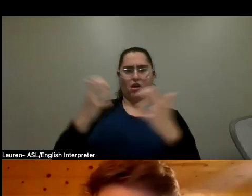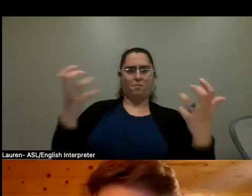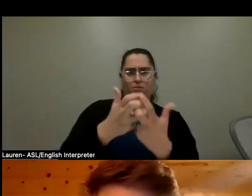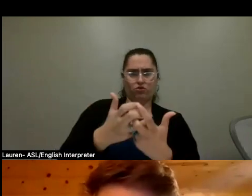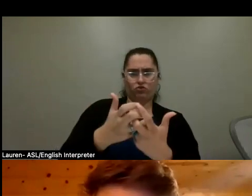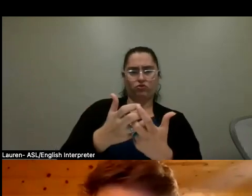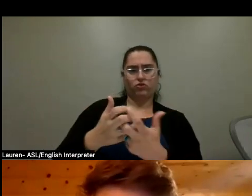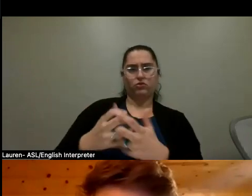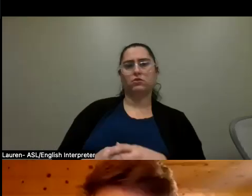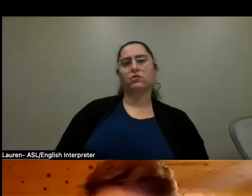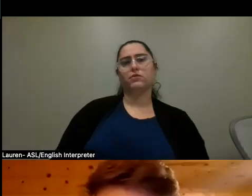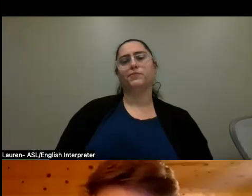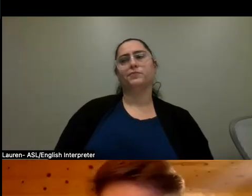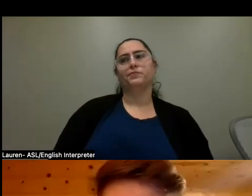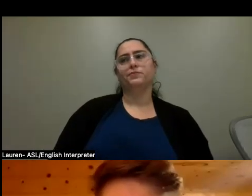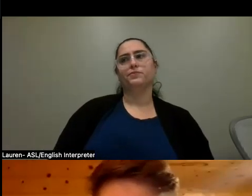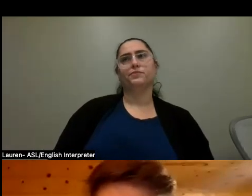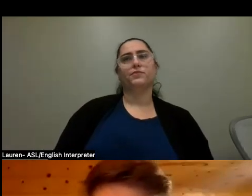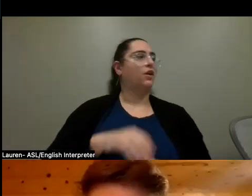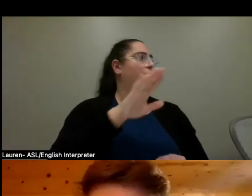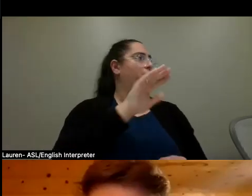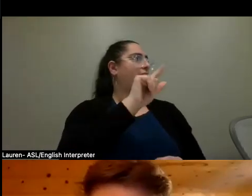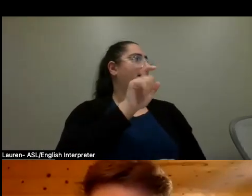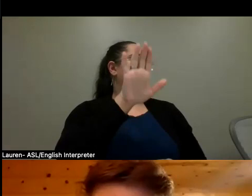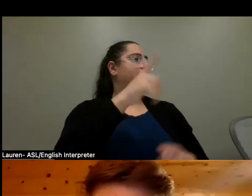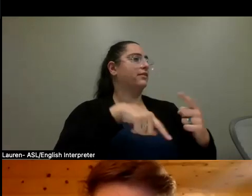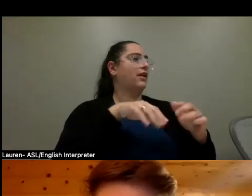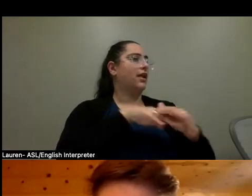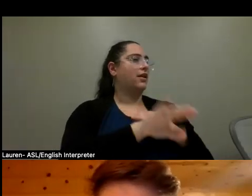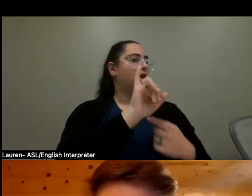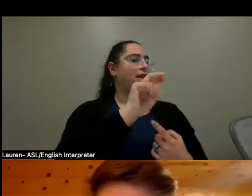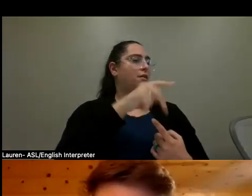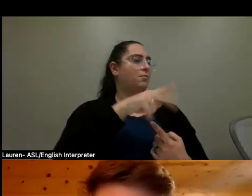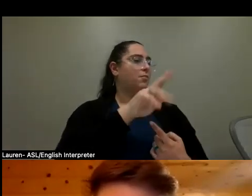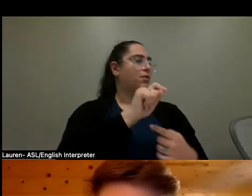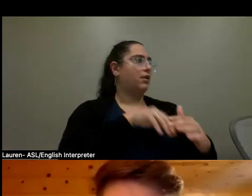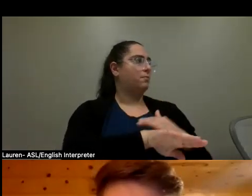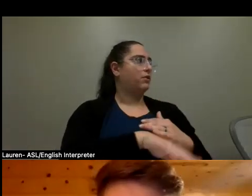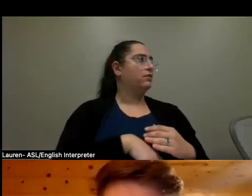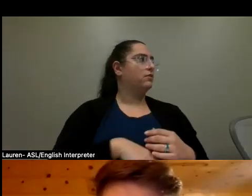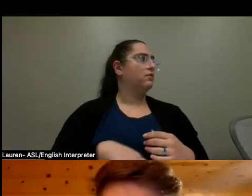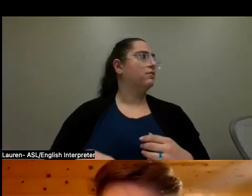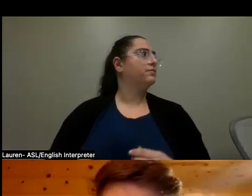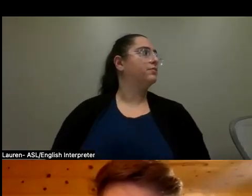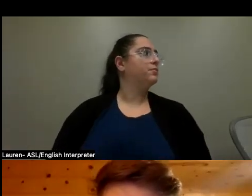So if we continue, I'll share my slide. 1 second.